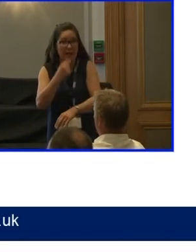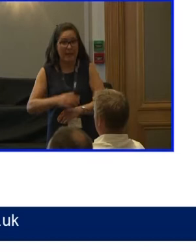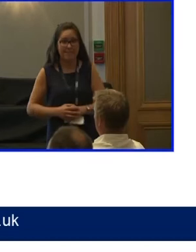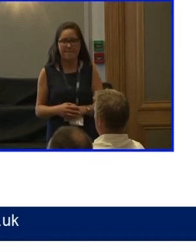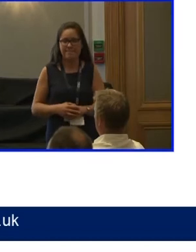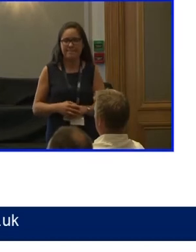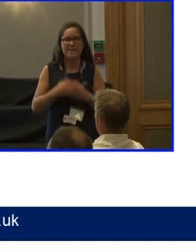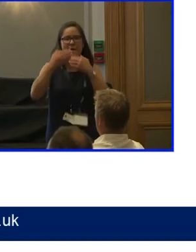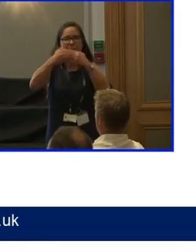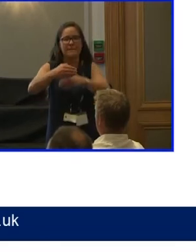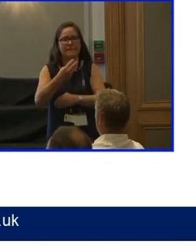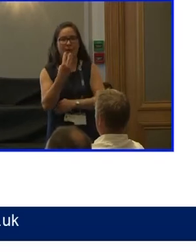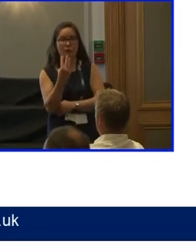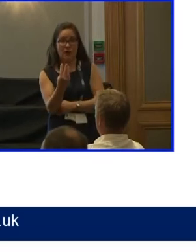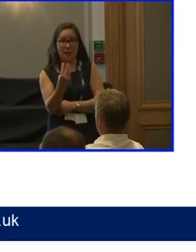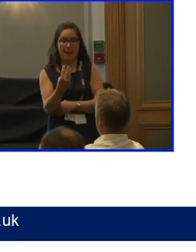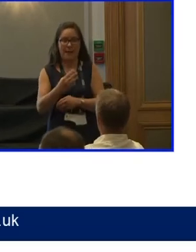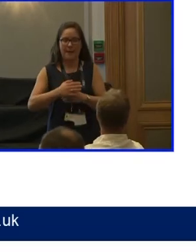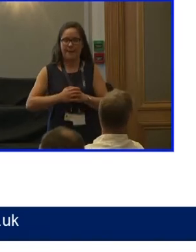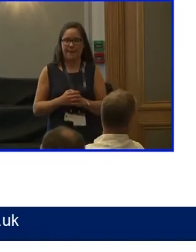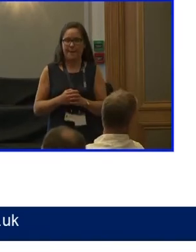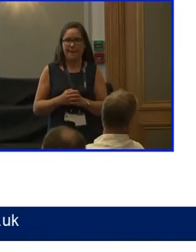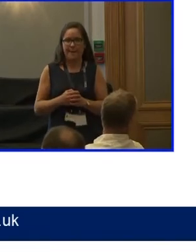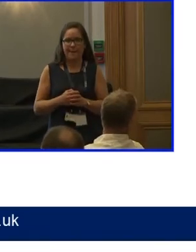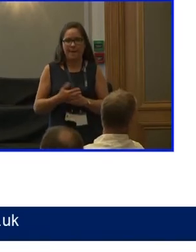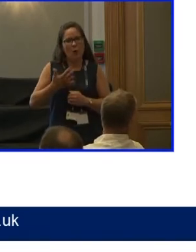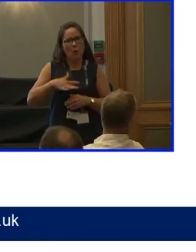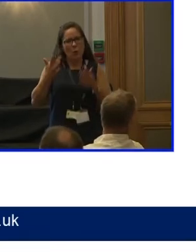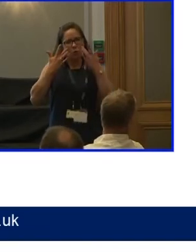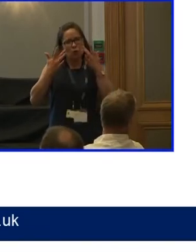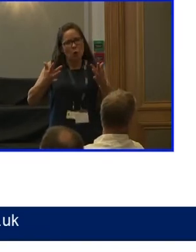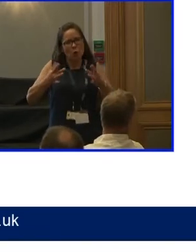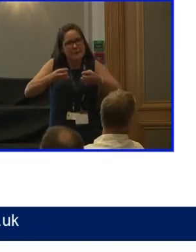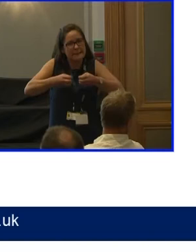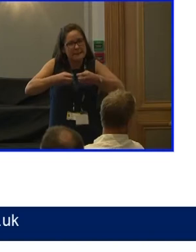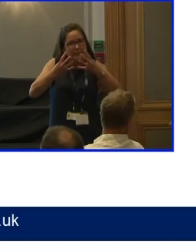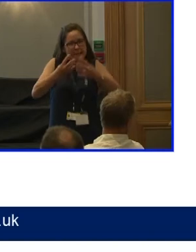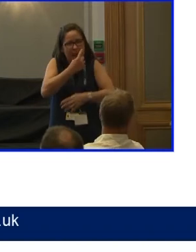Phase three trials are used to try to demonstrate a statistically significant treatment